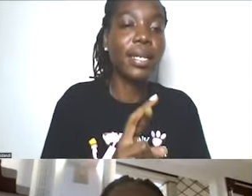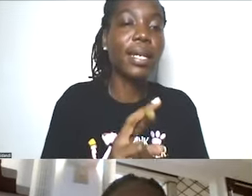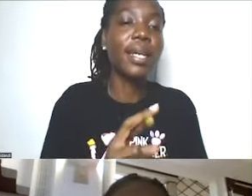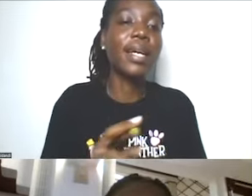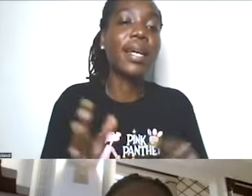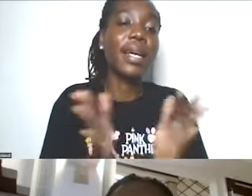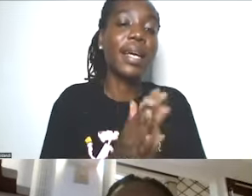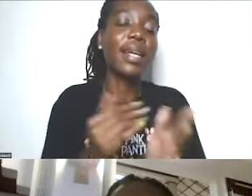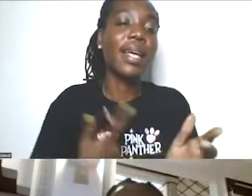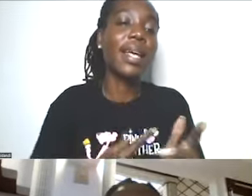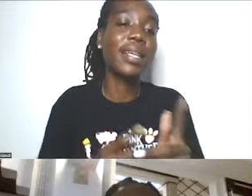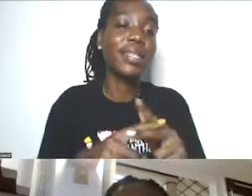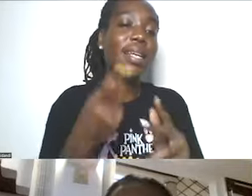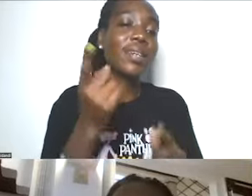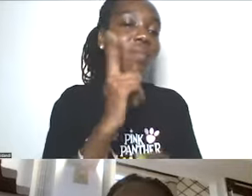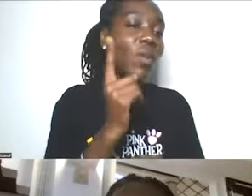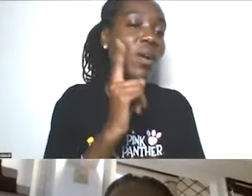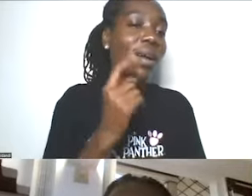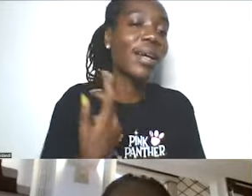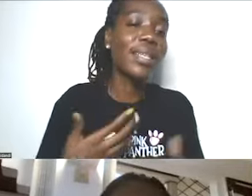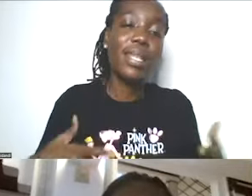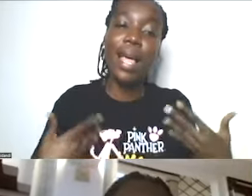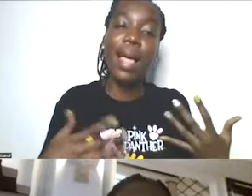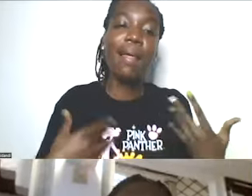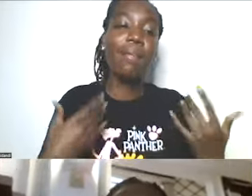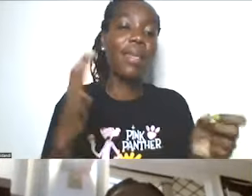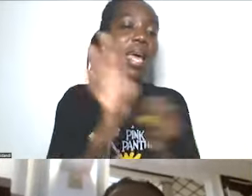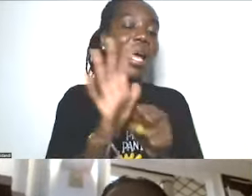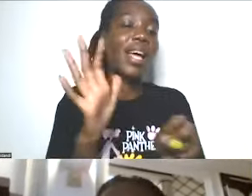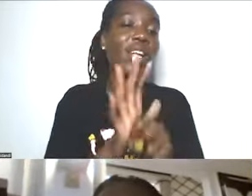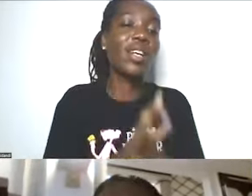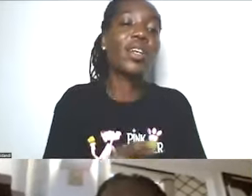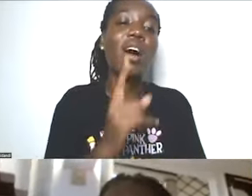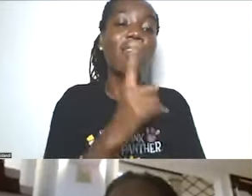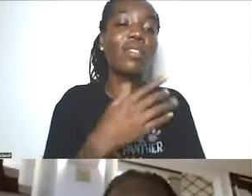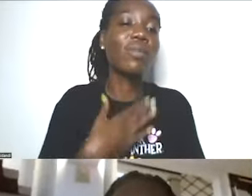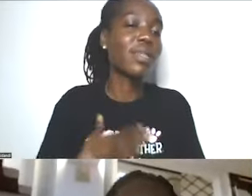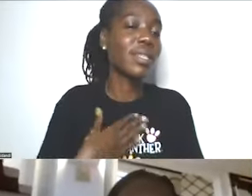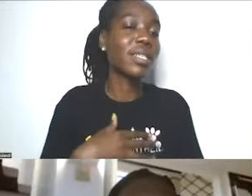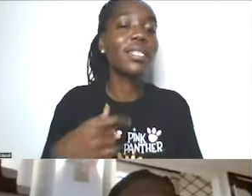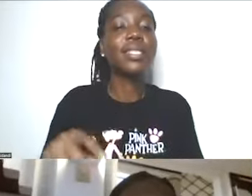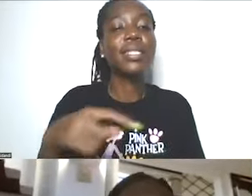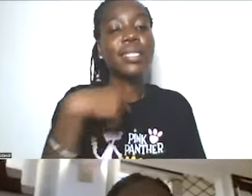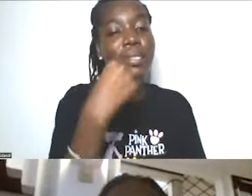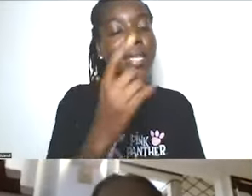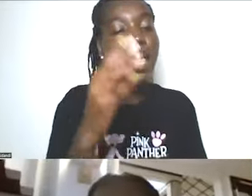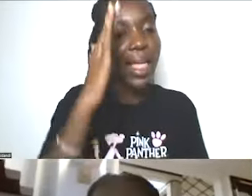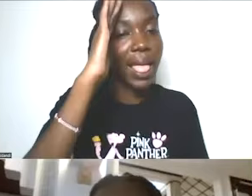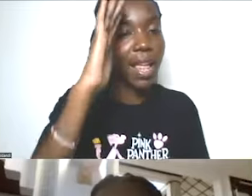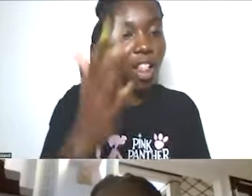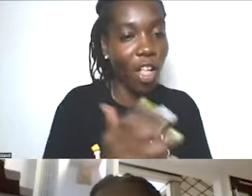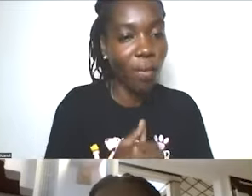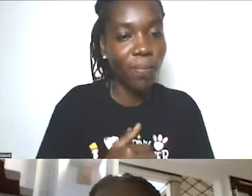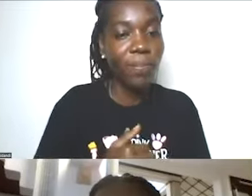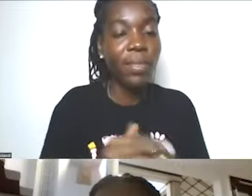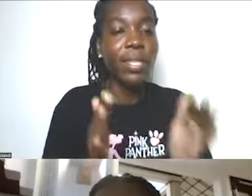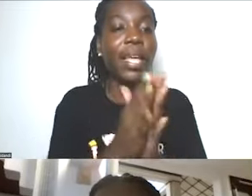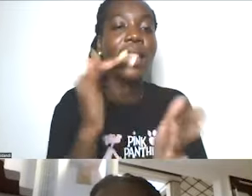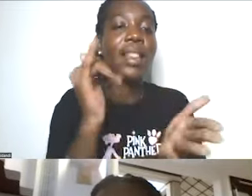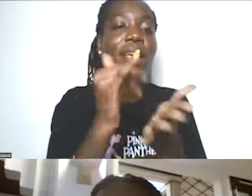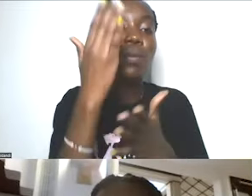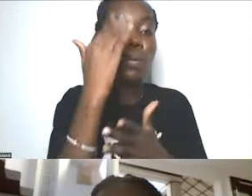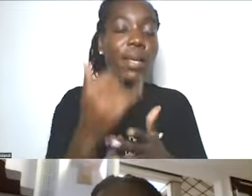very excited. We have an awesome lineup. So please make sure you stop to say hello. And that's why I kind of logged in